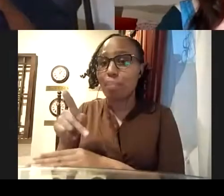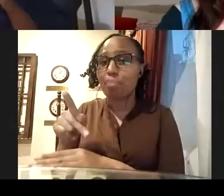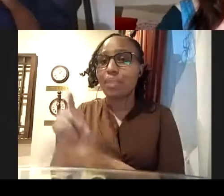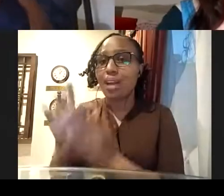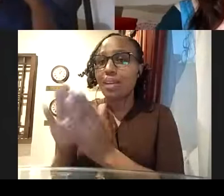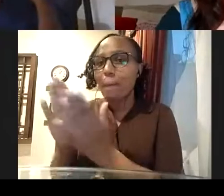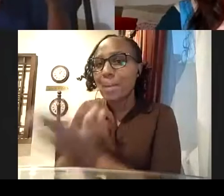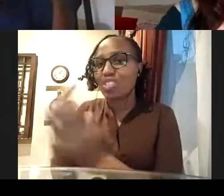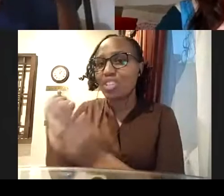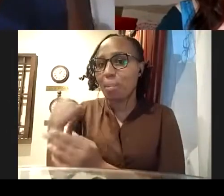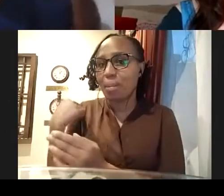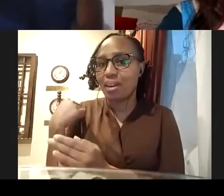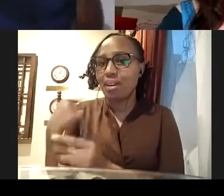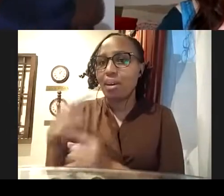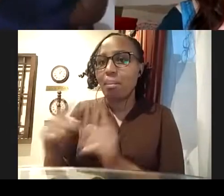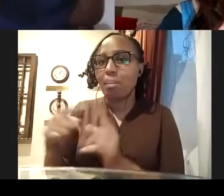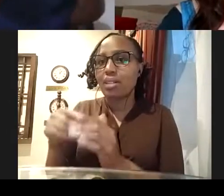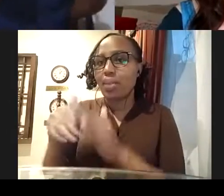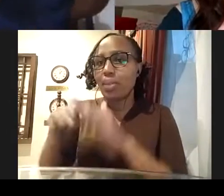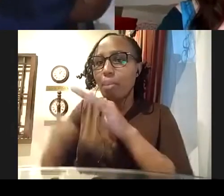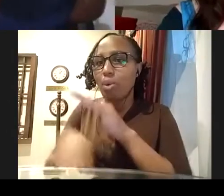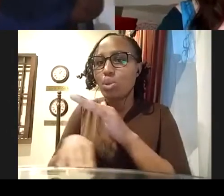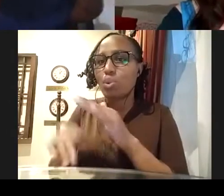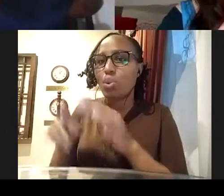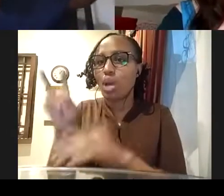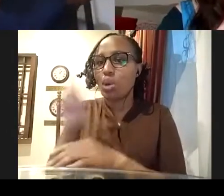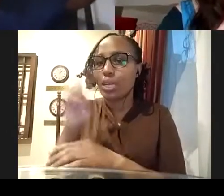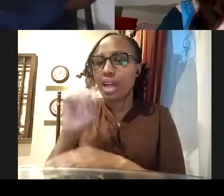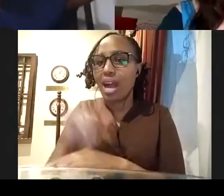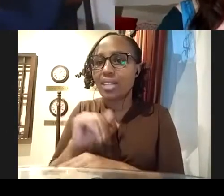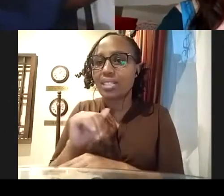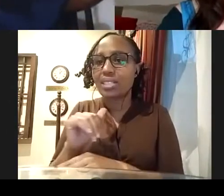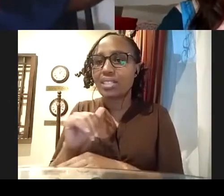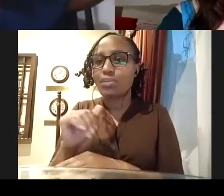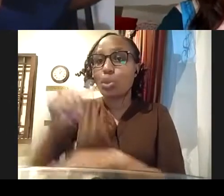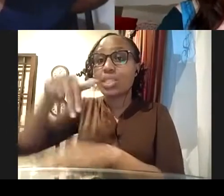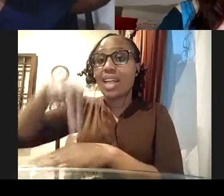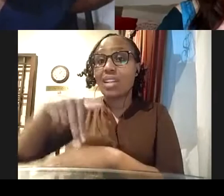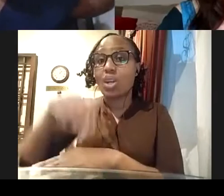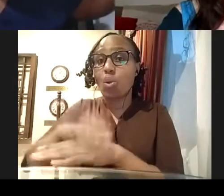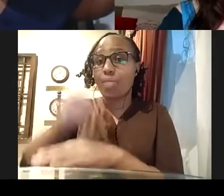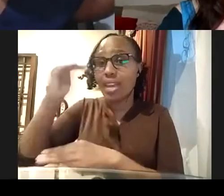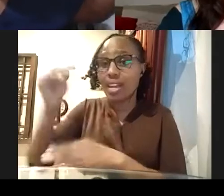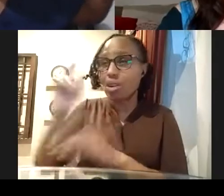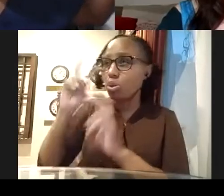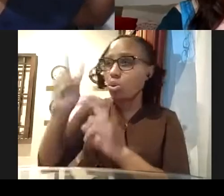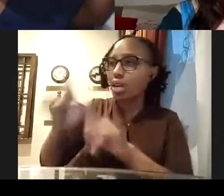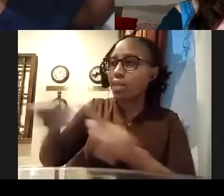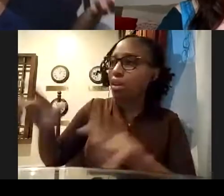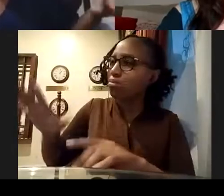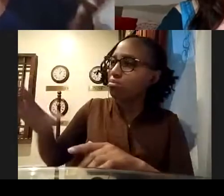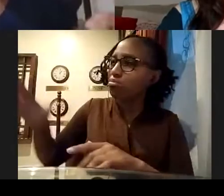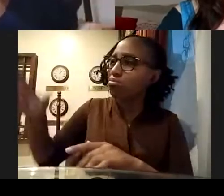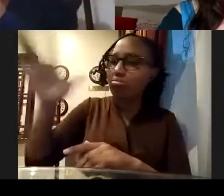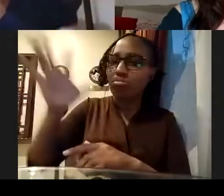even. But it was about a man who was kind of looking at he was standing on a hill looking at his land or his country after the country had